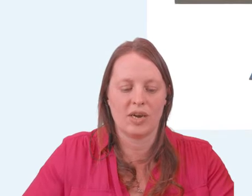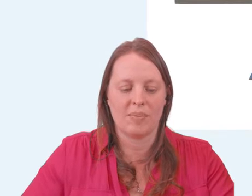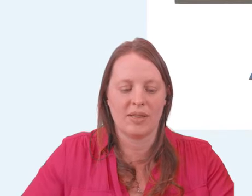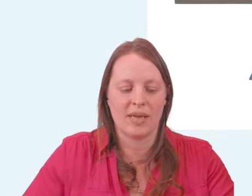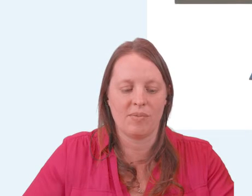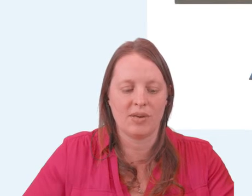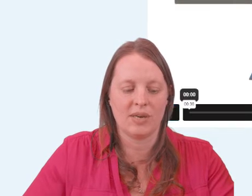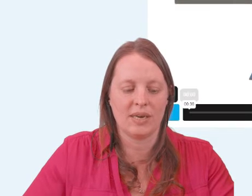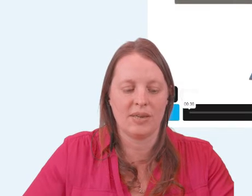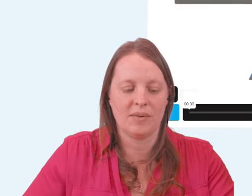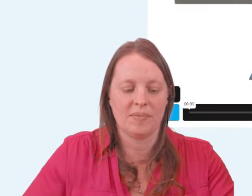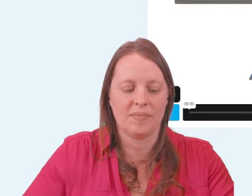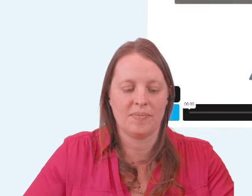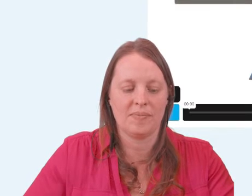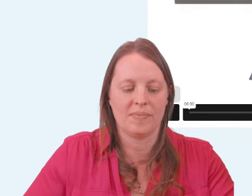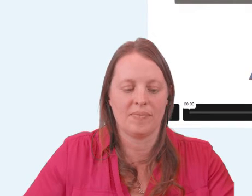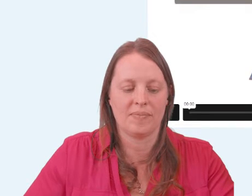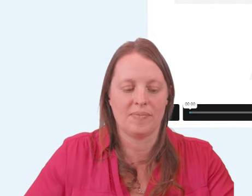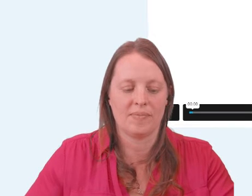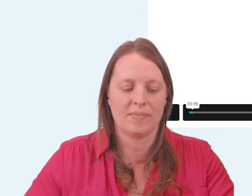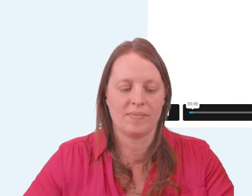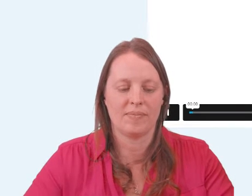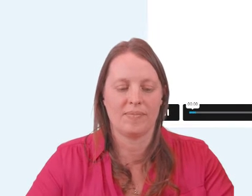We'll talk about that one together.